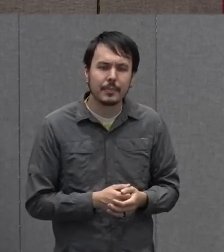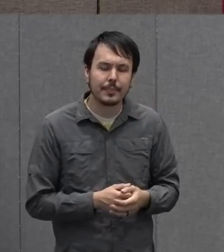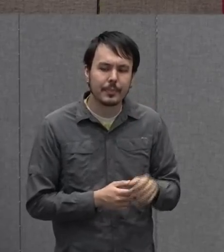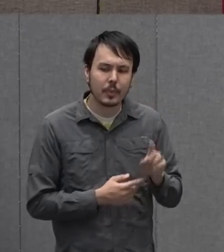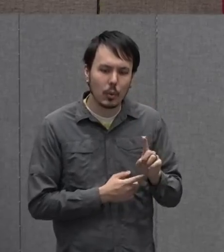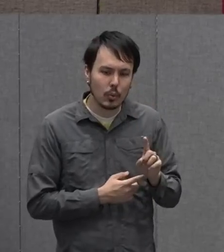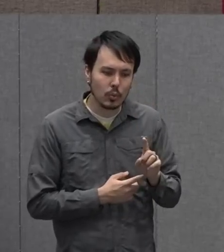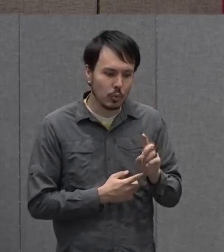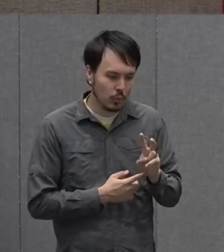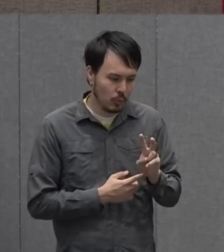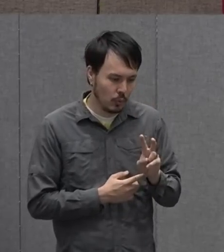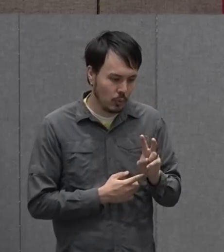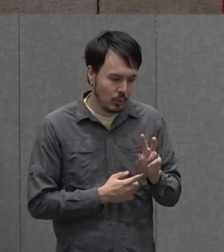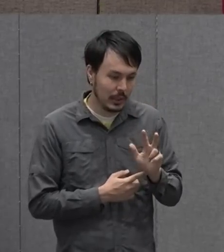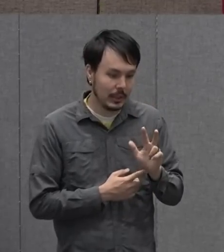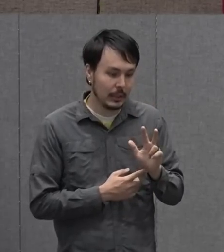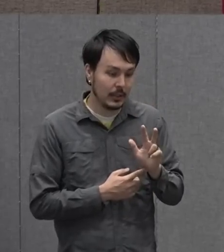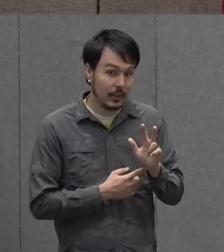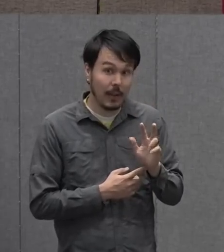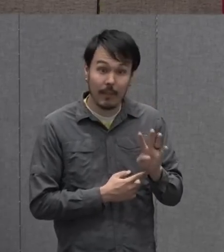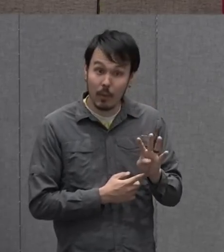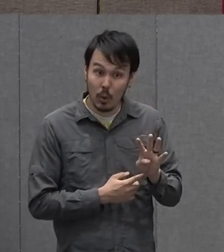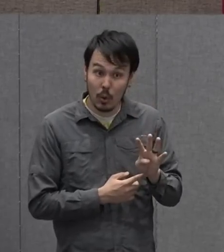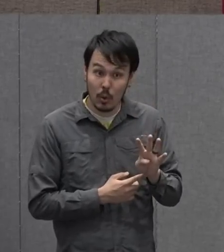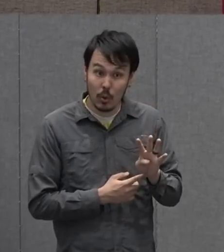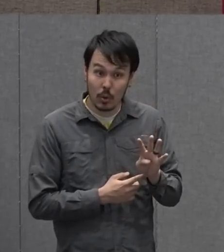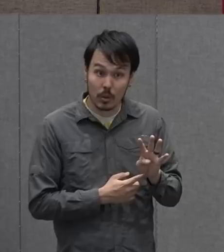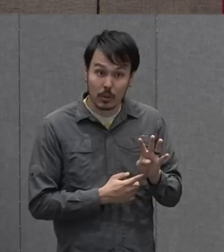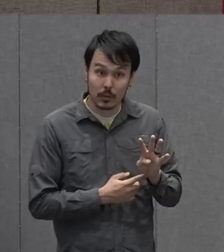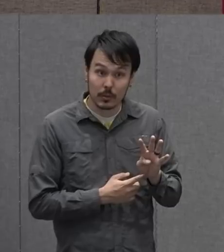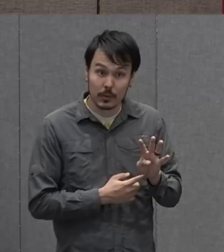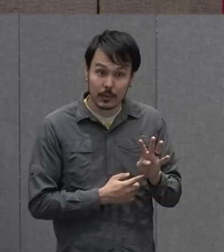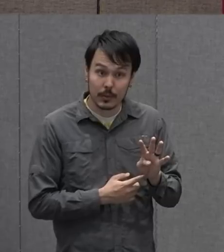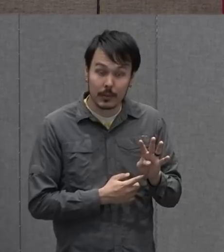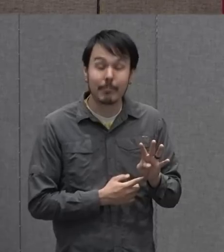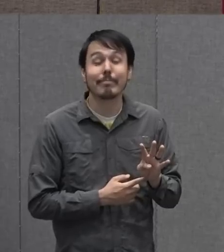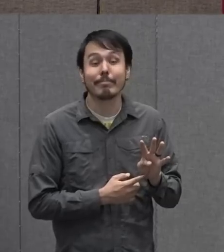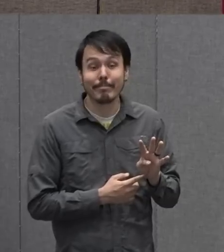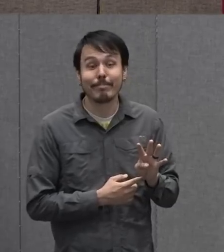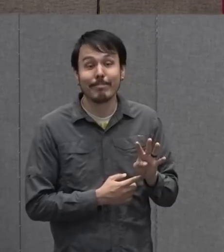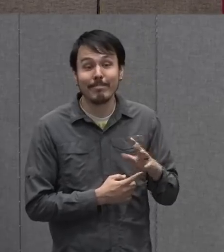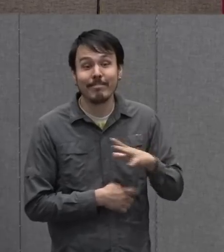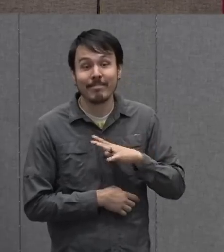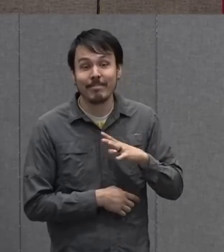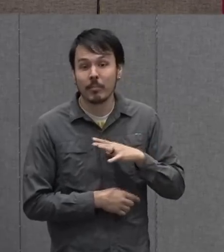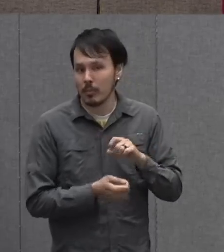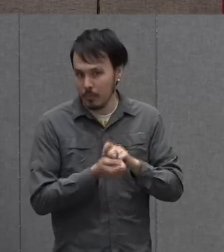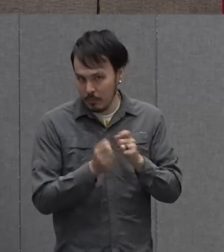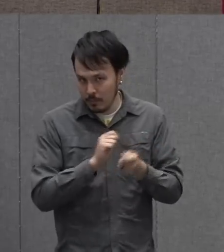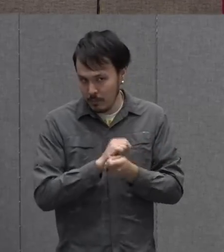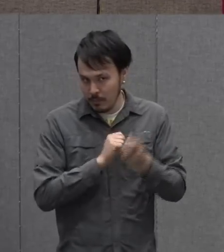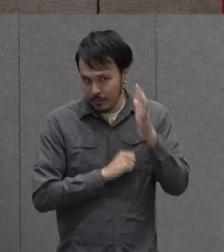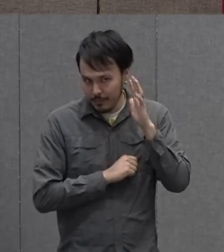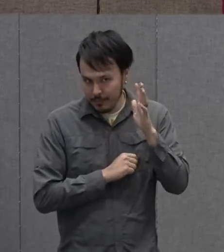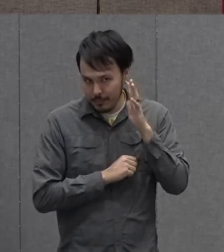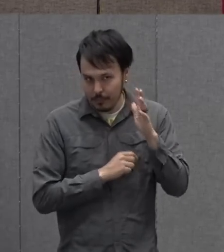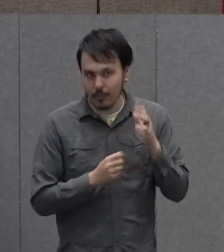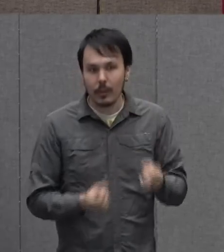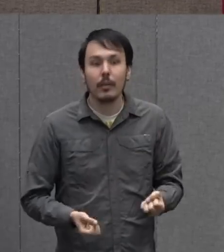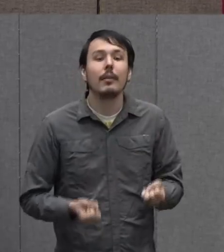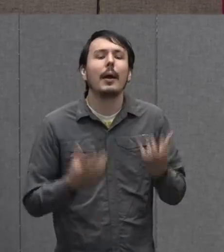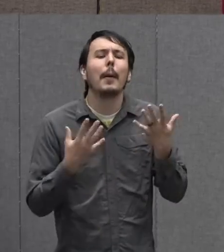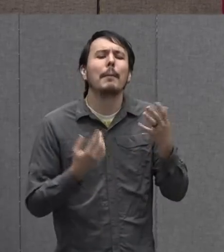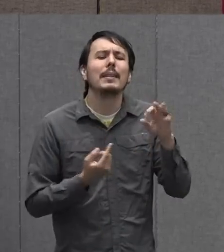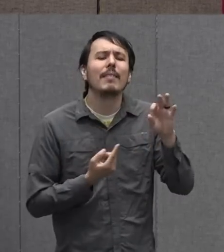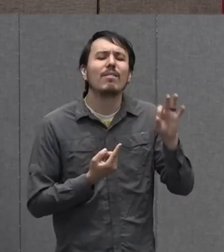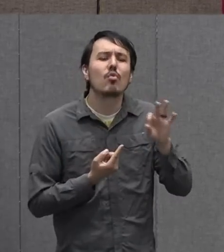1, 2, 3, 4. All right, it's going to change a little. How many Fridays